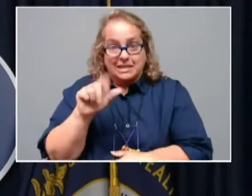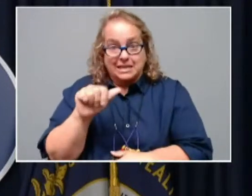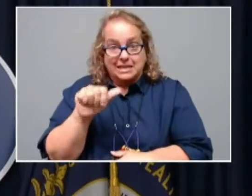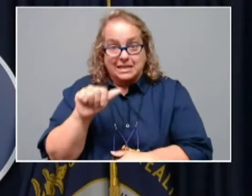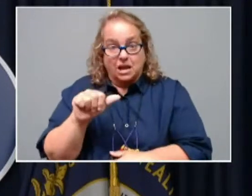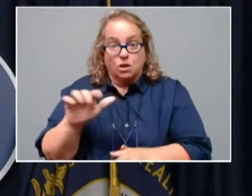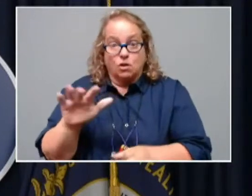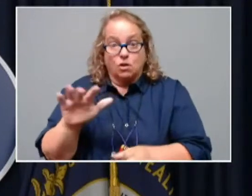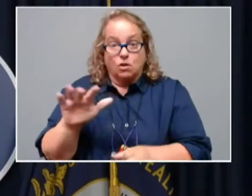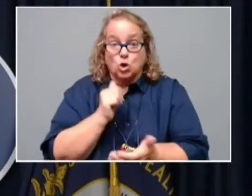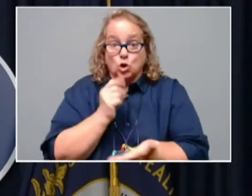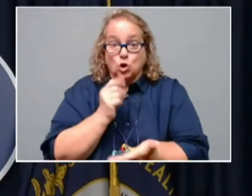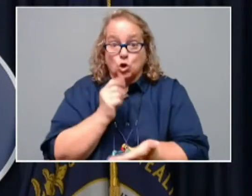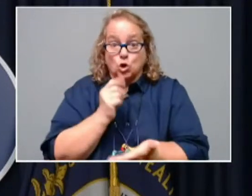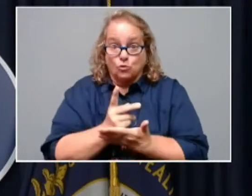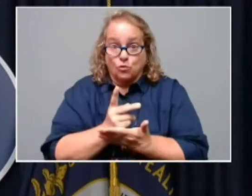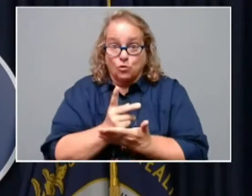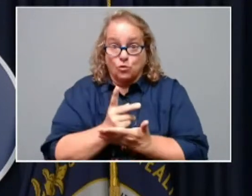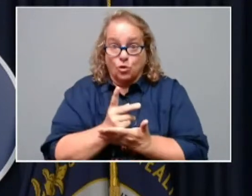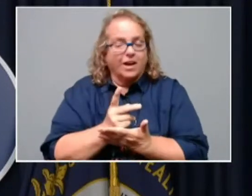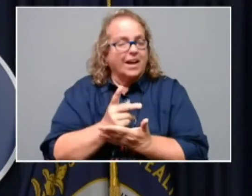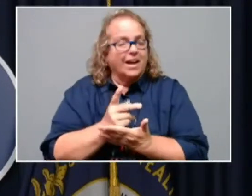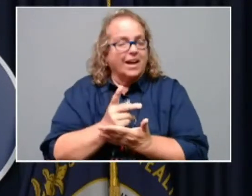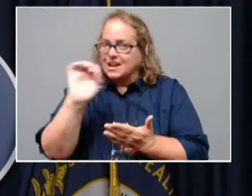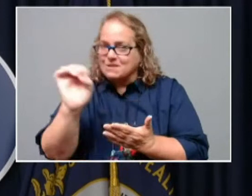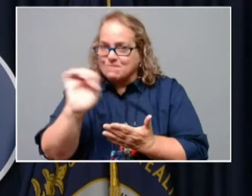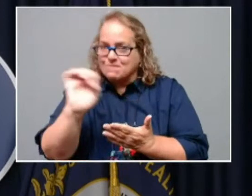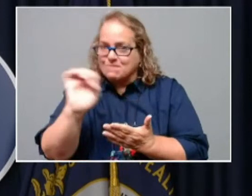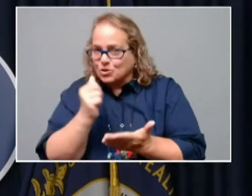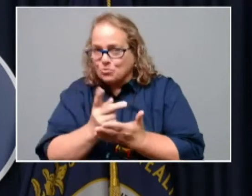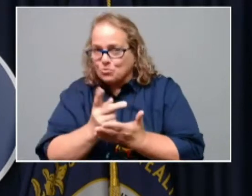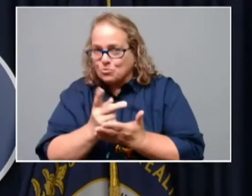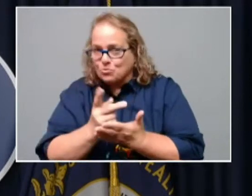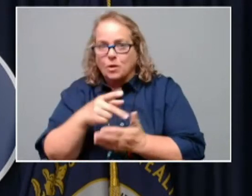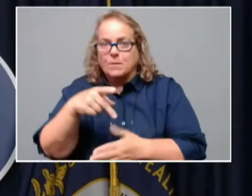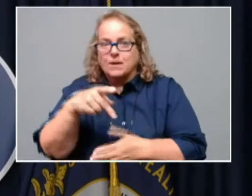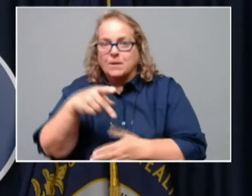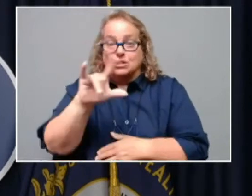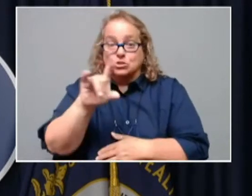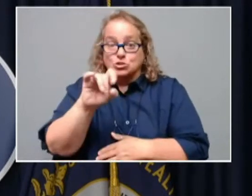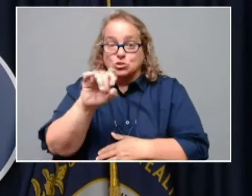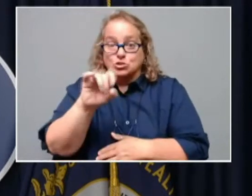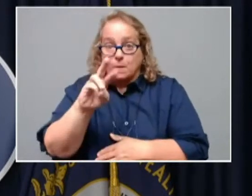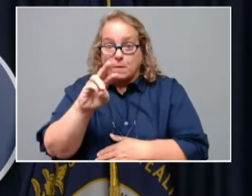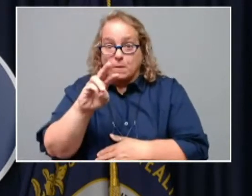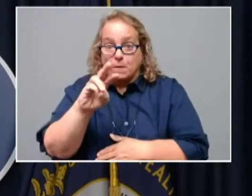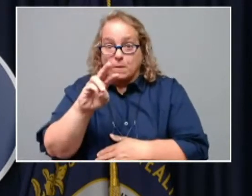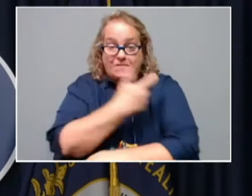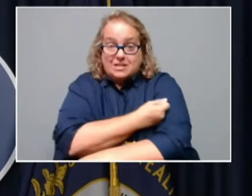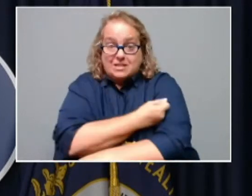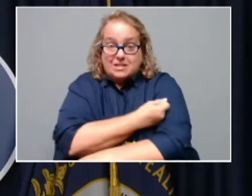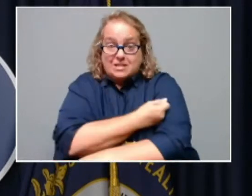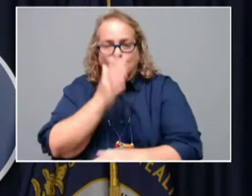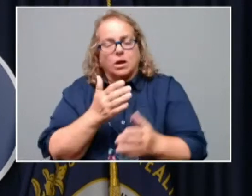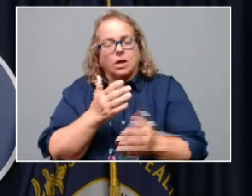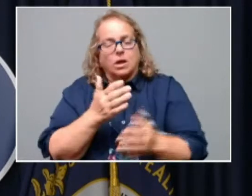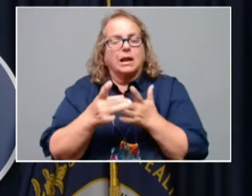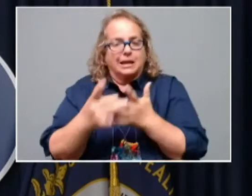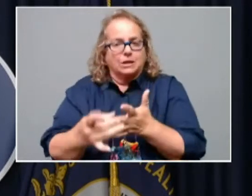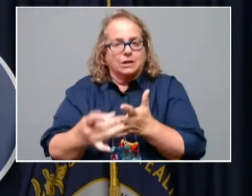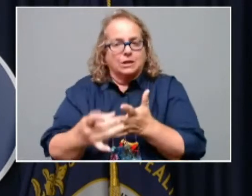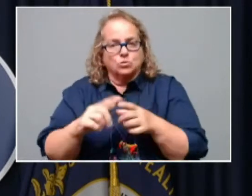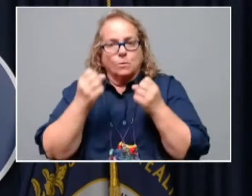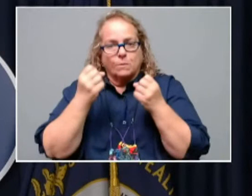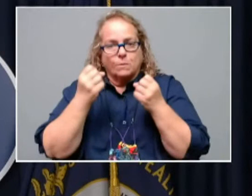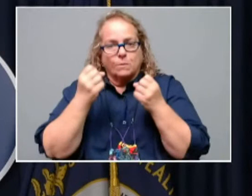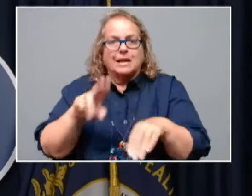approval, as opposed to emergency approval of the Pfizer vaccine, will lead to a number of especially national